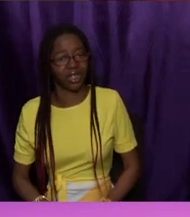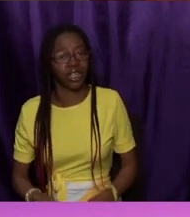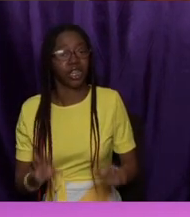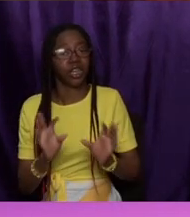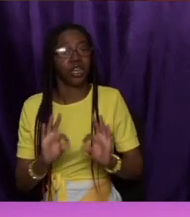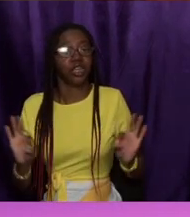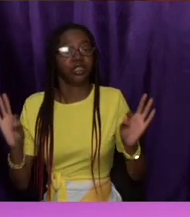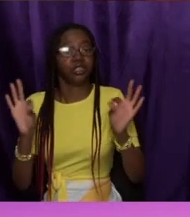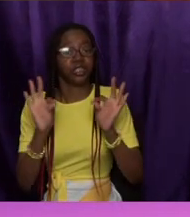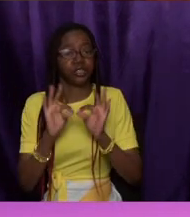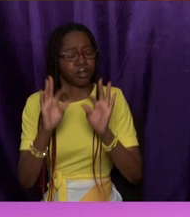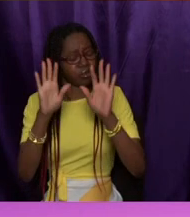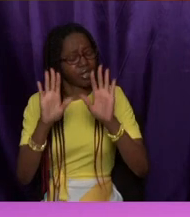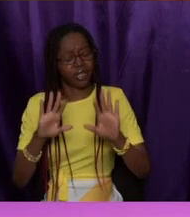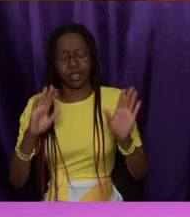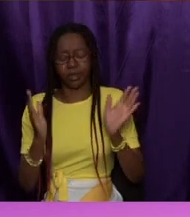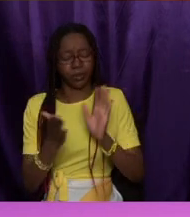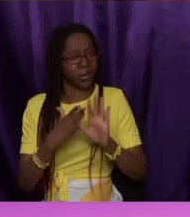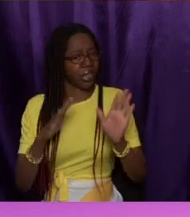deserves excellent praise.